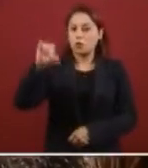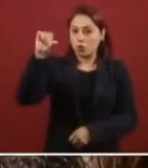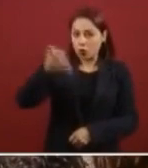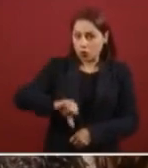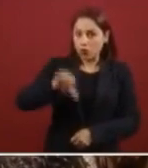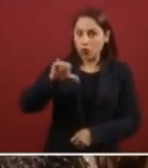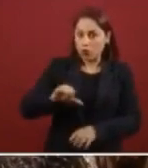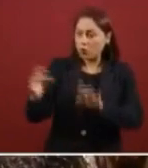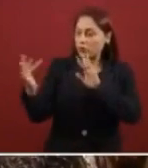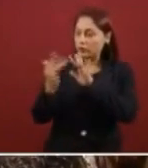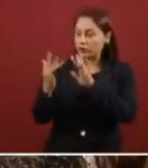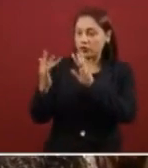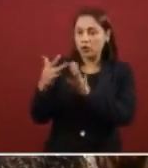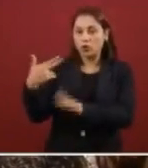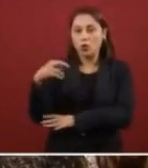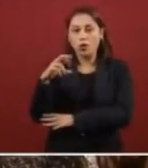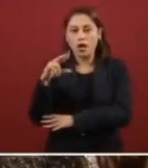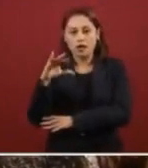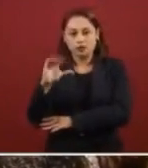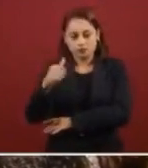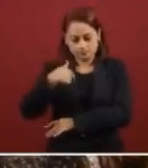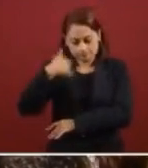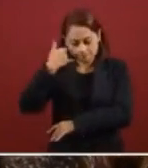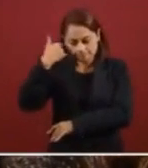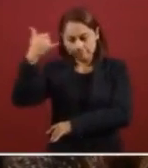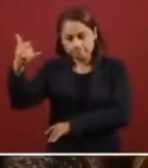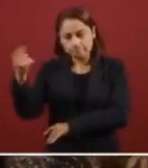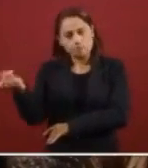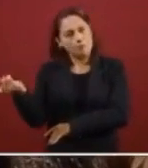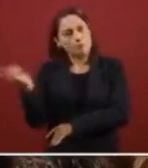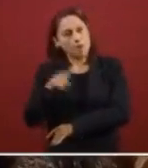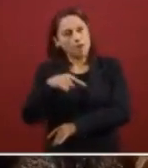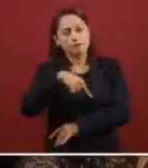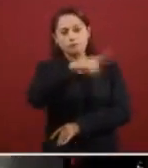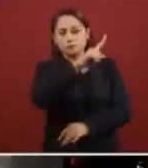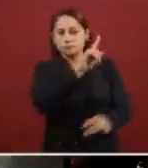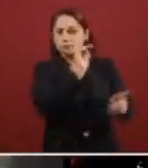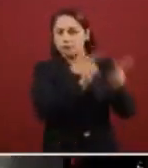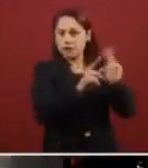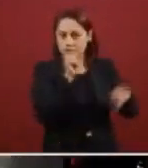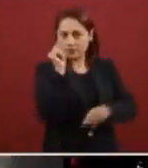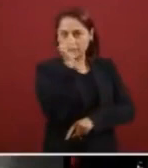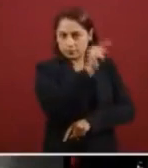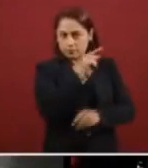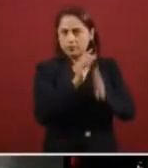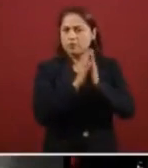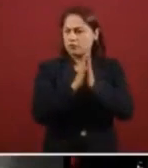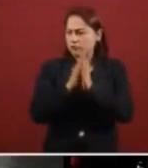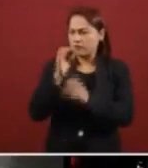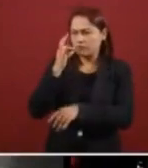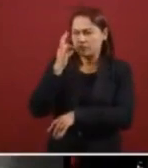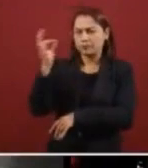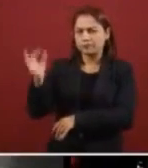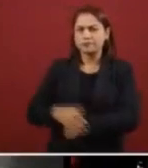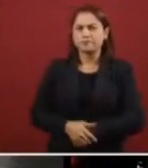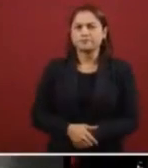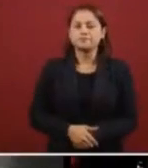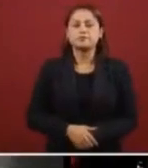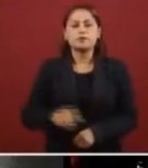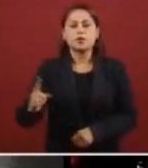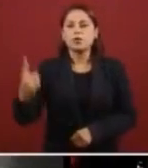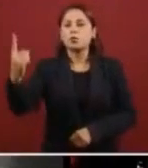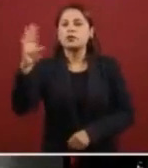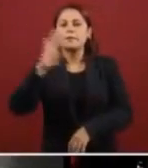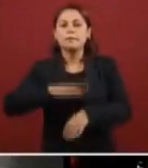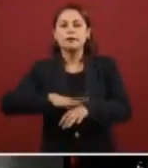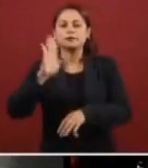The communication with Horacio, you can speak with him now. Go ahead and go. And